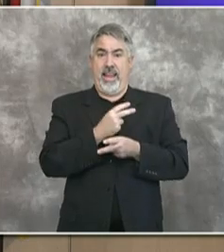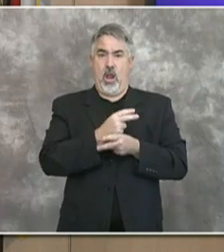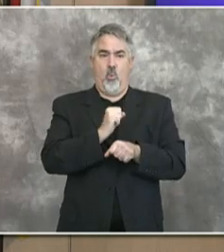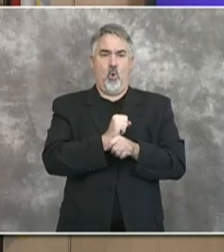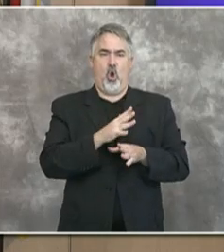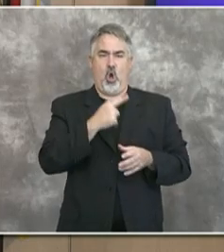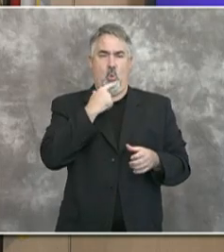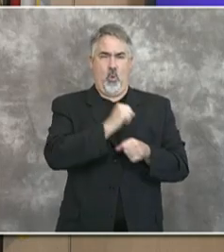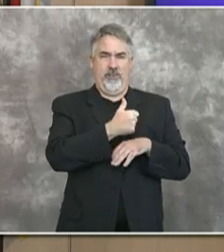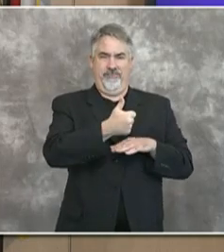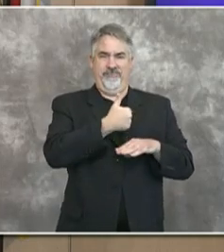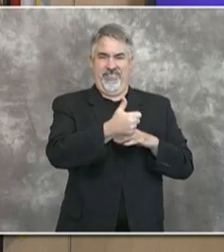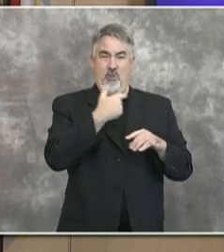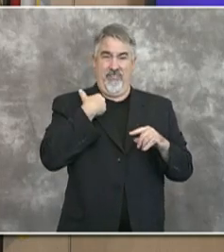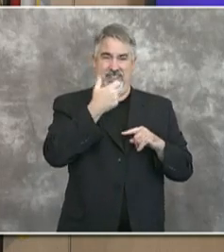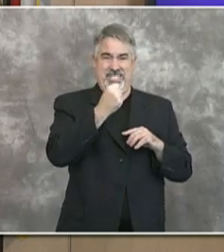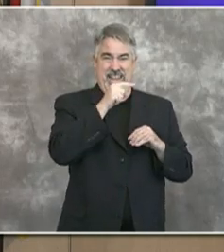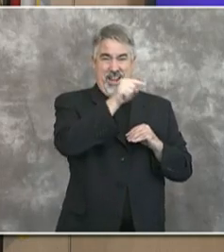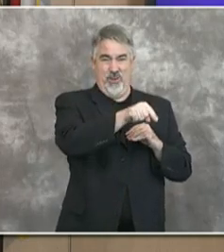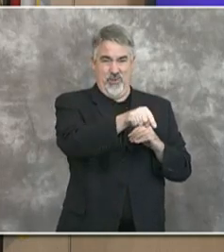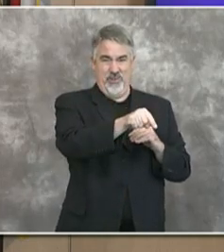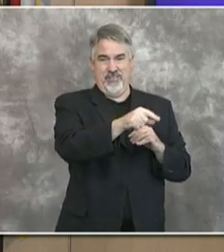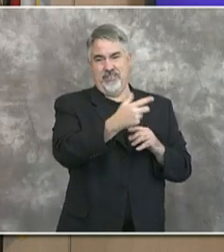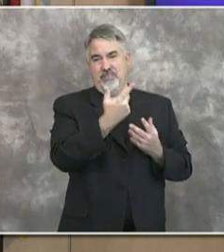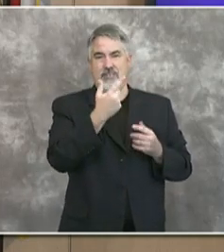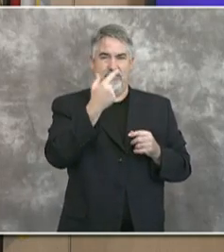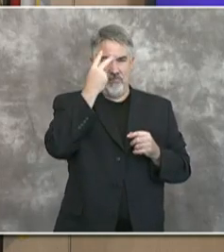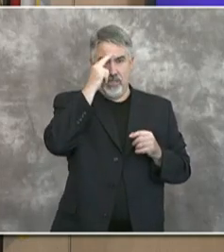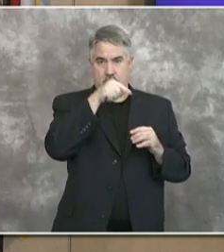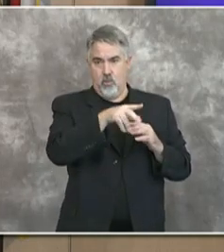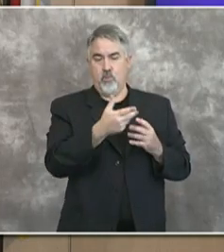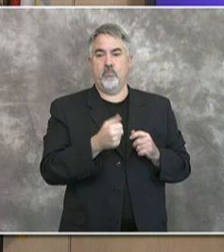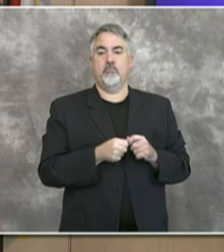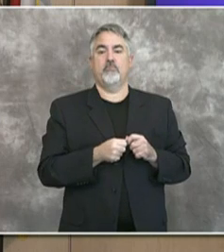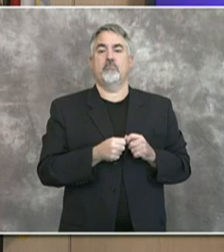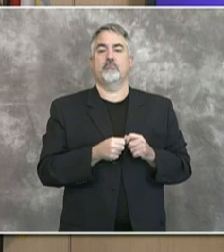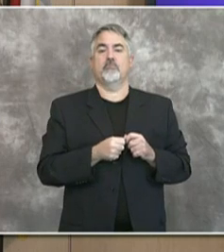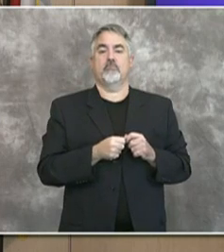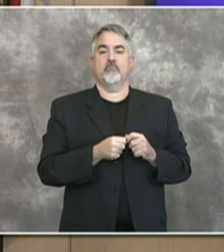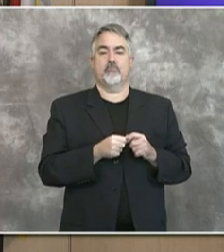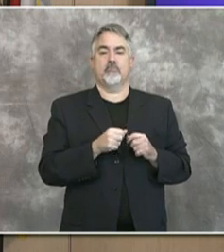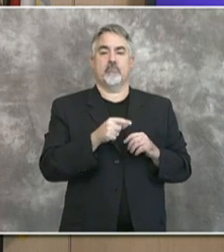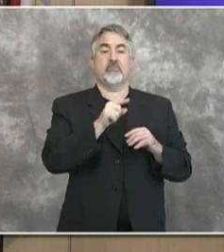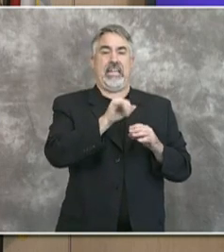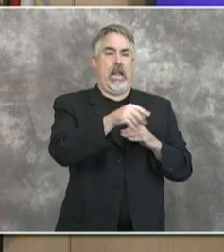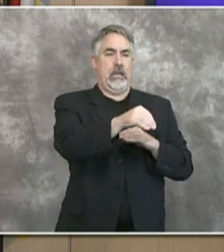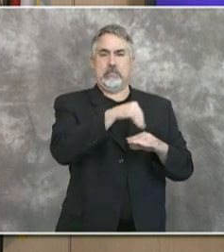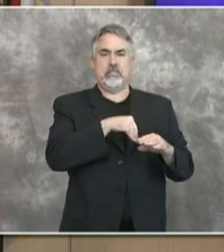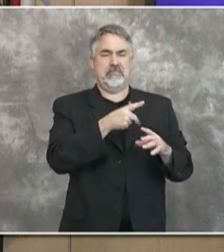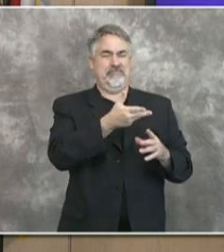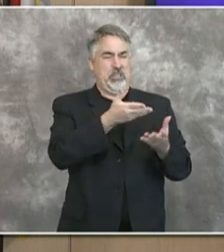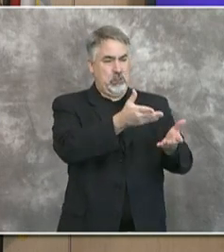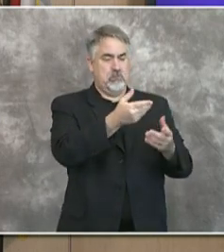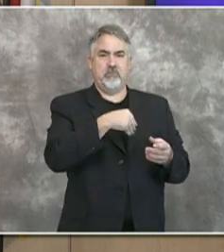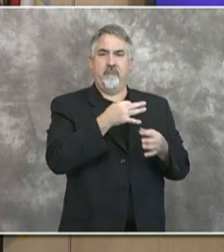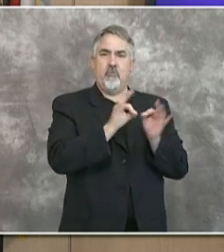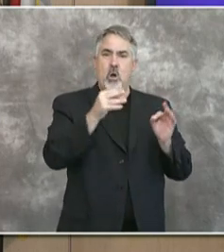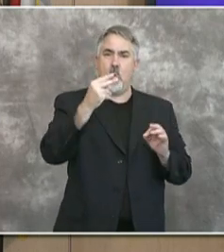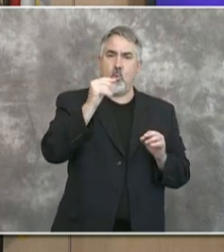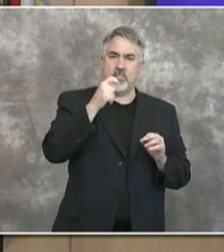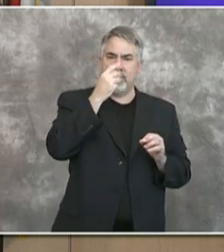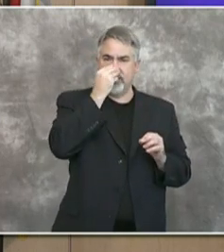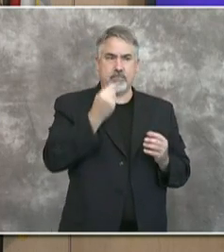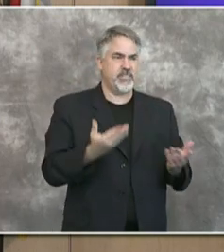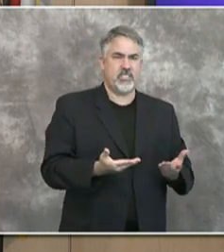would have access to free motel rooms. We have shared this information with our healthcare partners to ensure that they are aware of the opportunity so that any